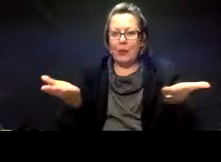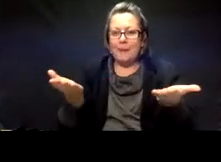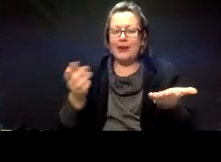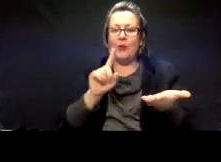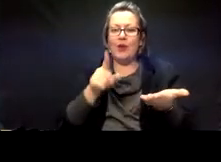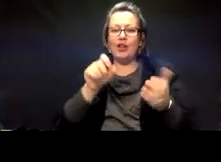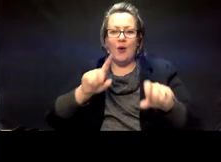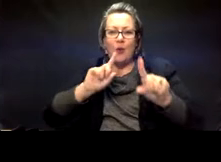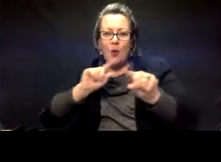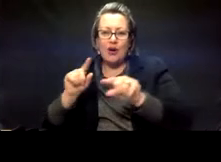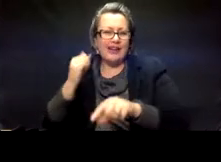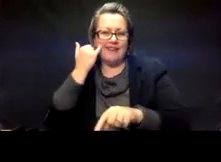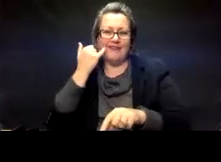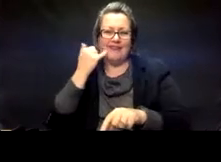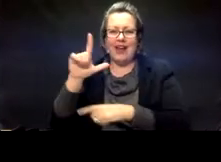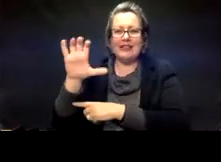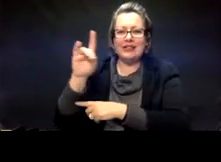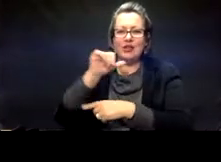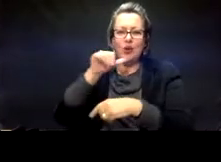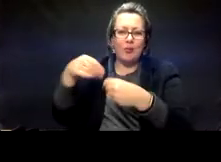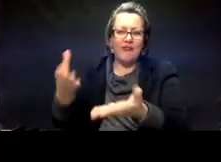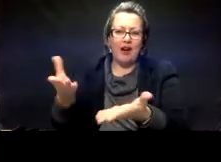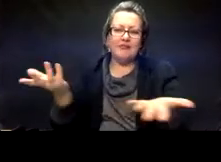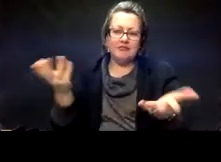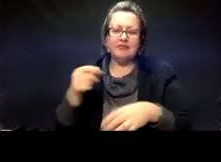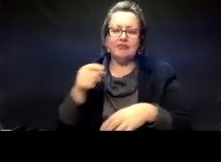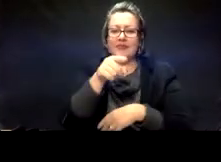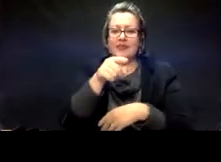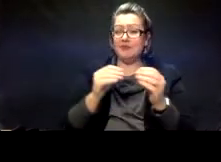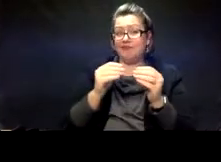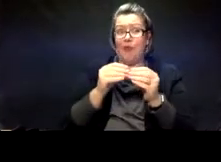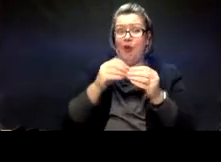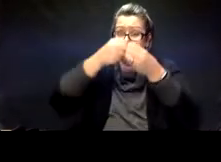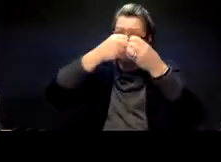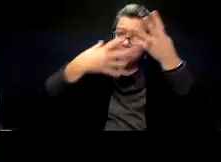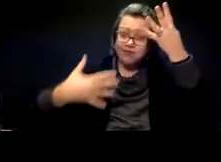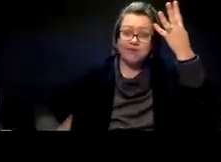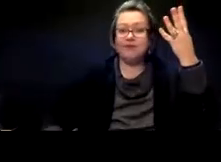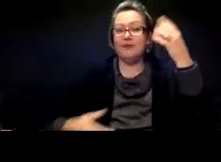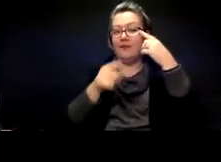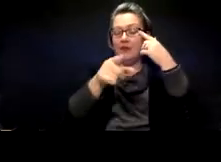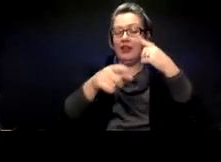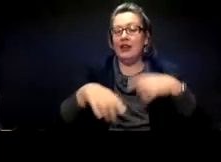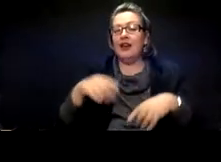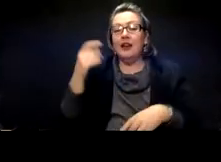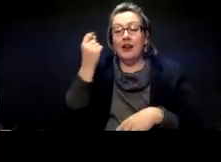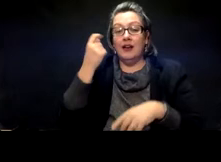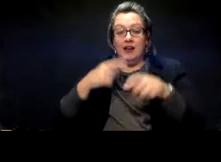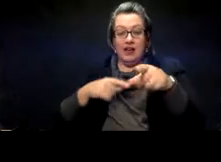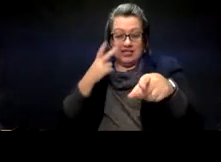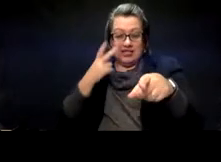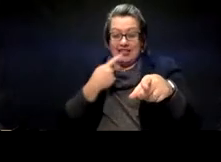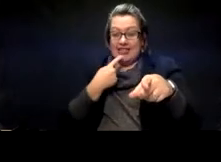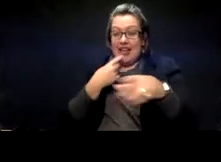Diglow, where you can see different equipment, where you can order equipment. If LCD does not provide it already, they have a much